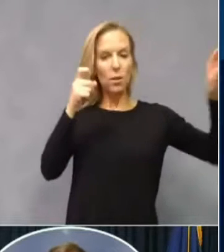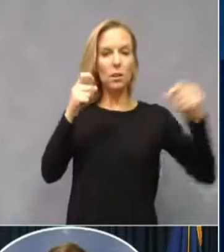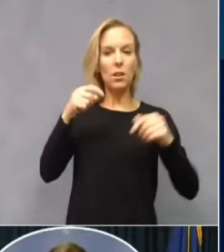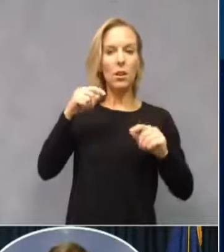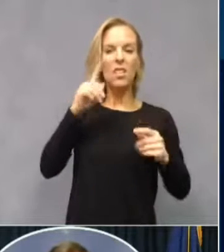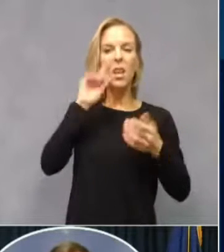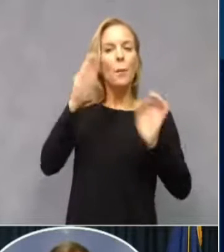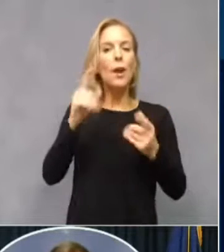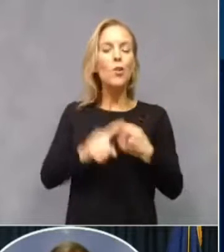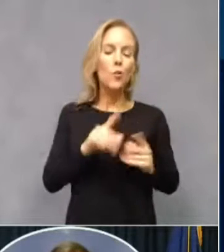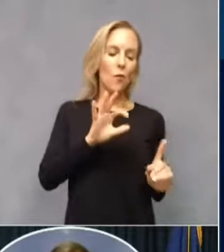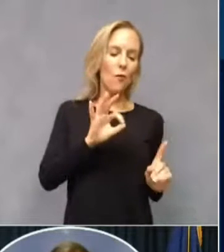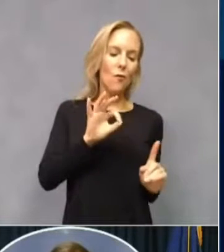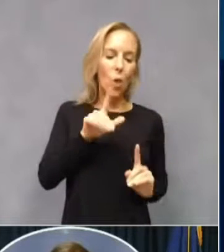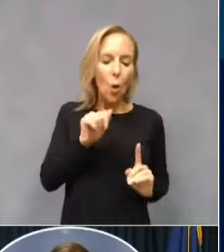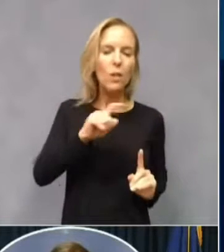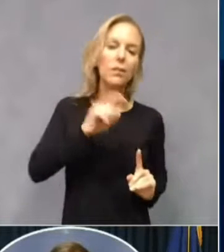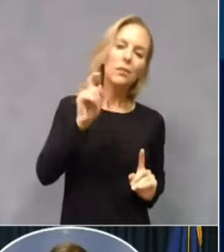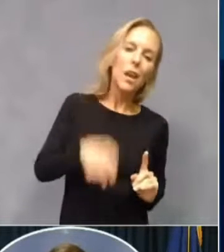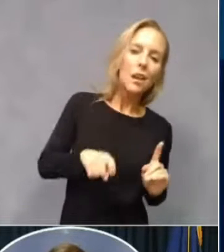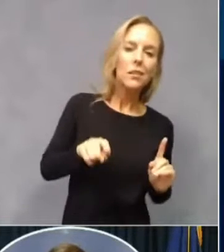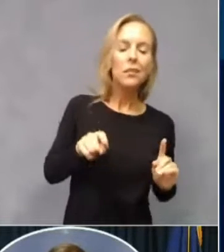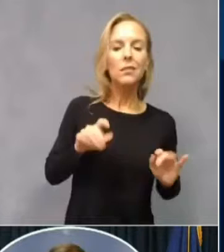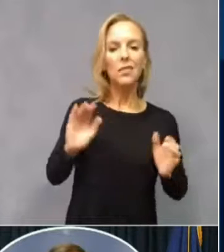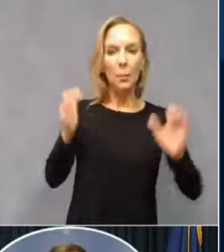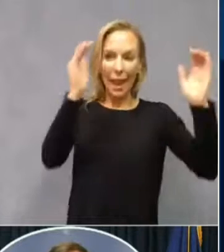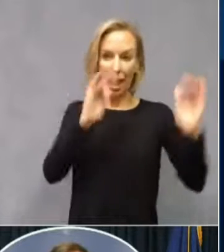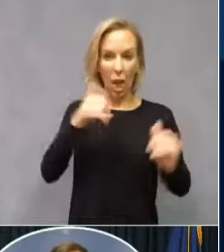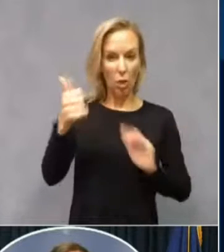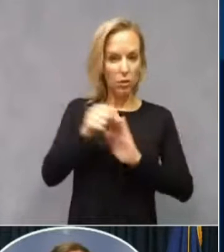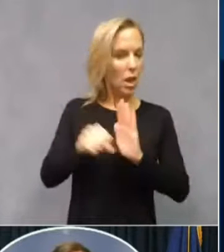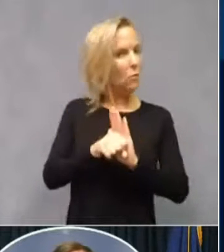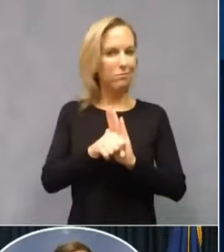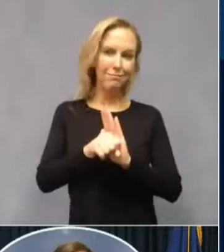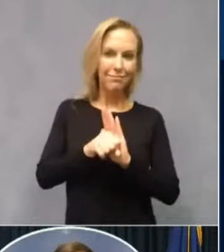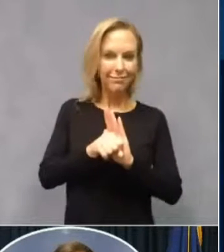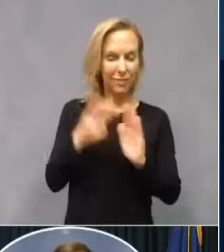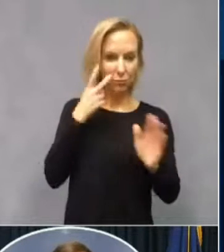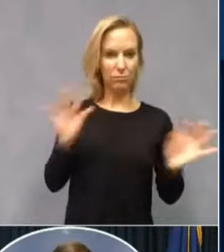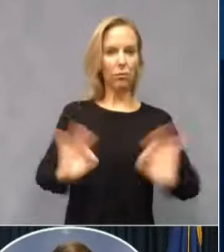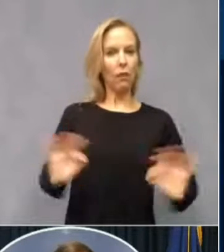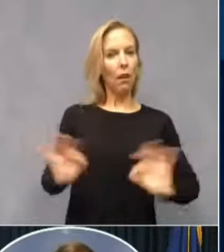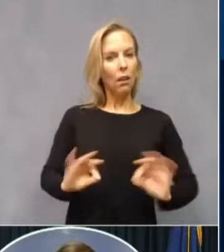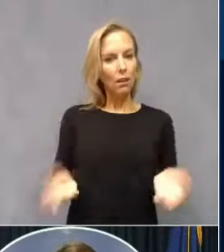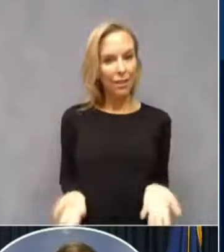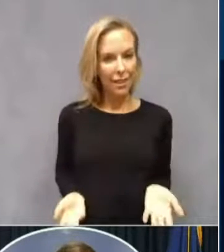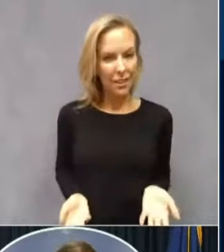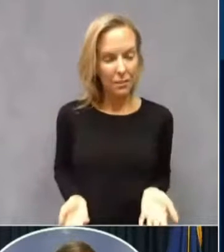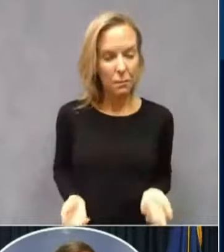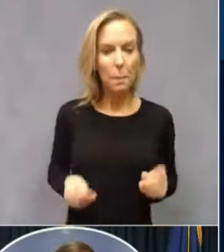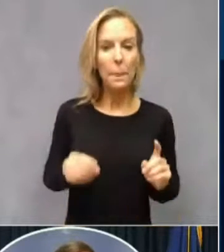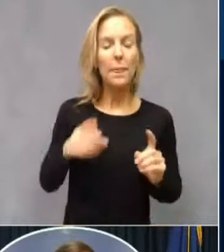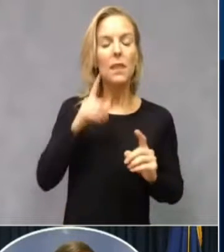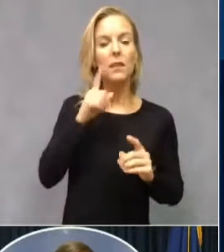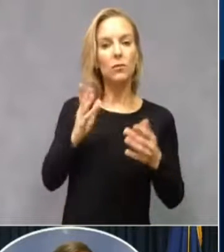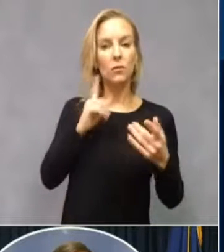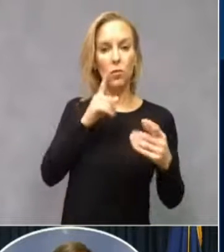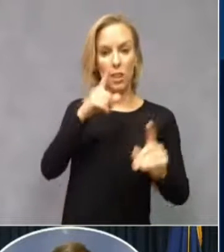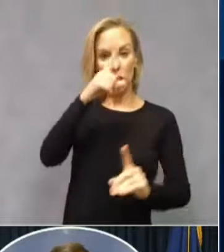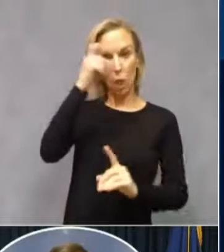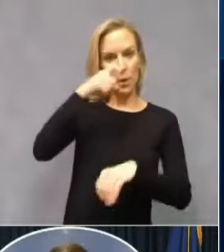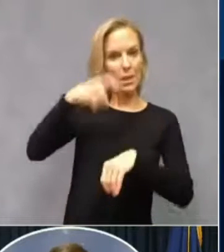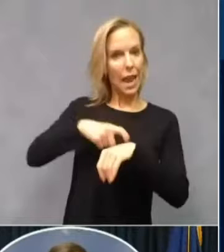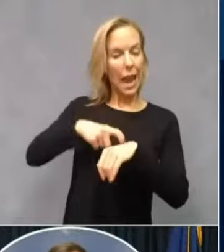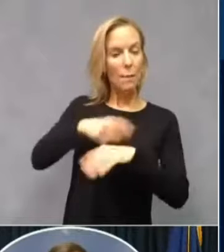look like a blip. The sacrifice that we took over the summer to protect our people could be entirely wiped out